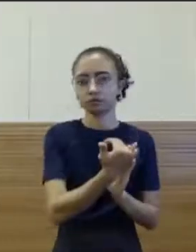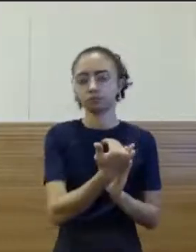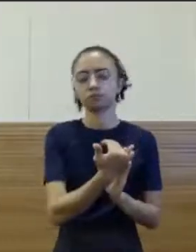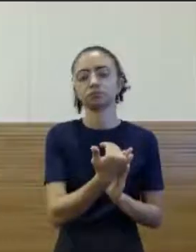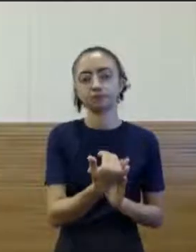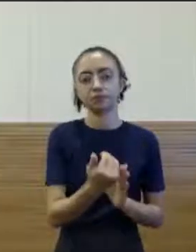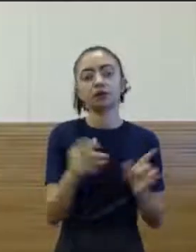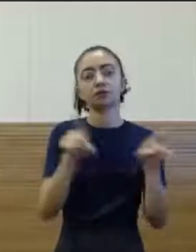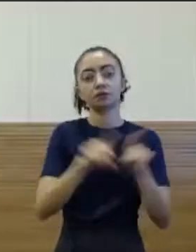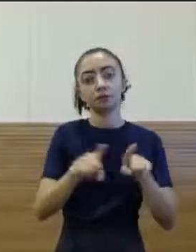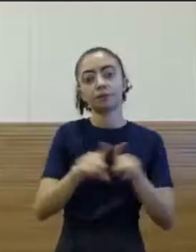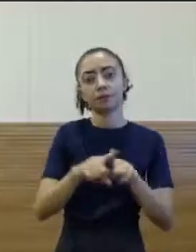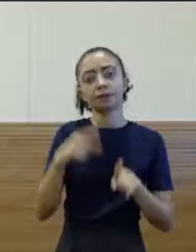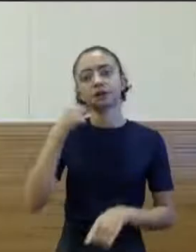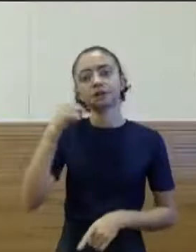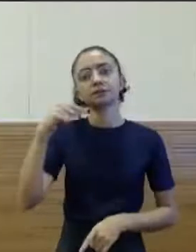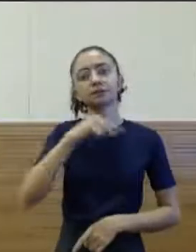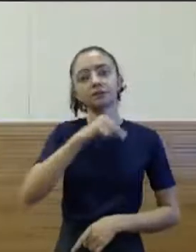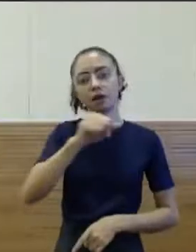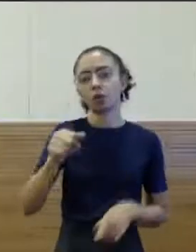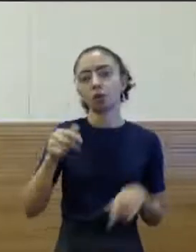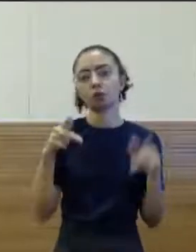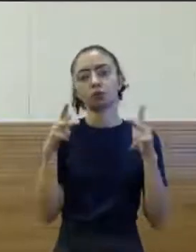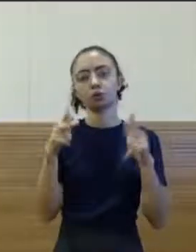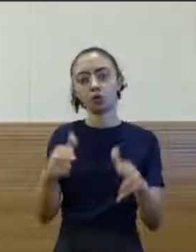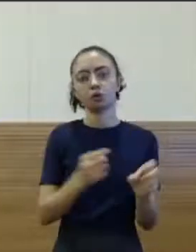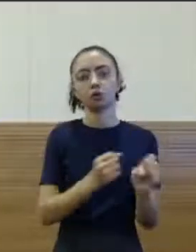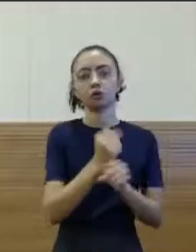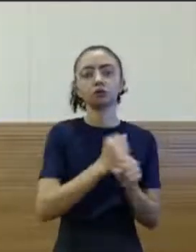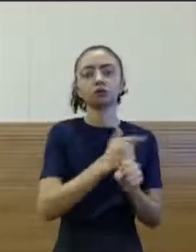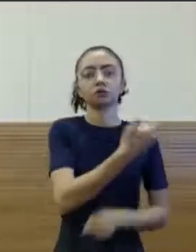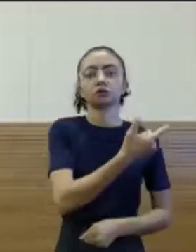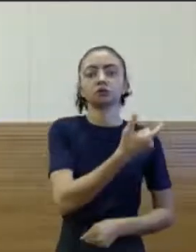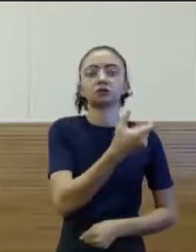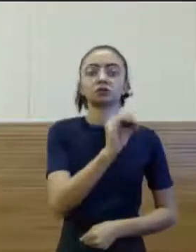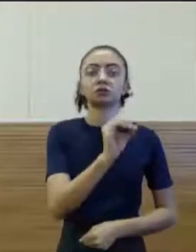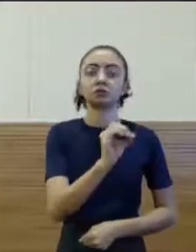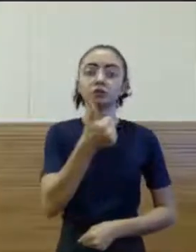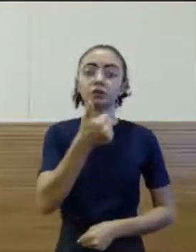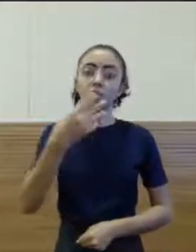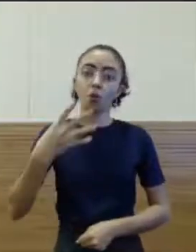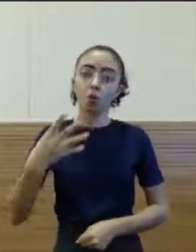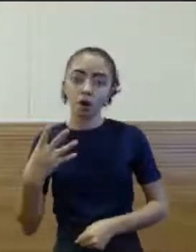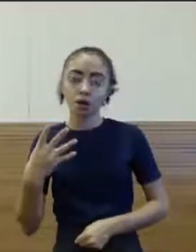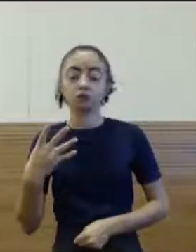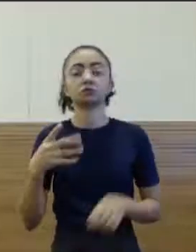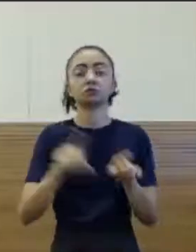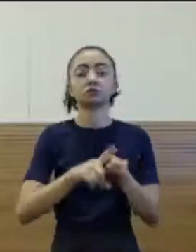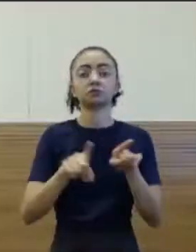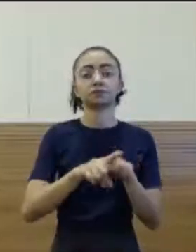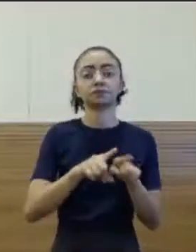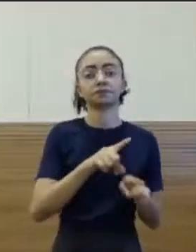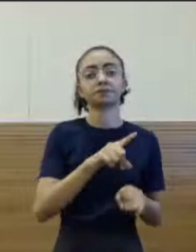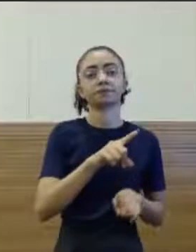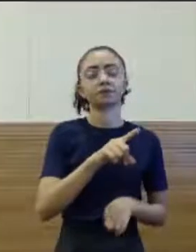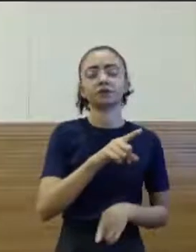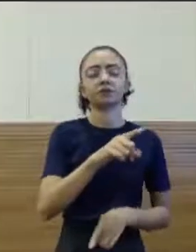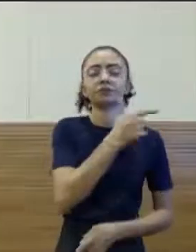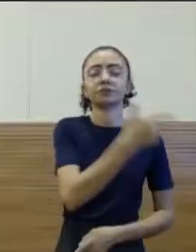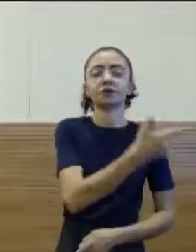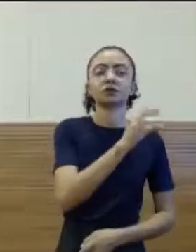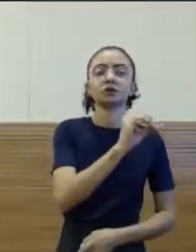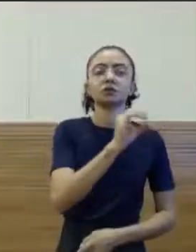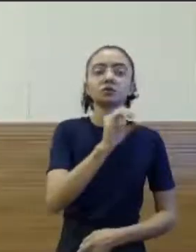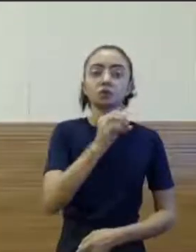thing. The consumption of salt in 2004 and 2005 was 9.7 grams per day